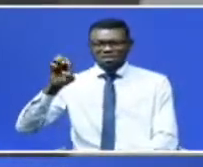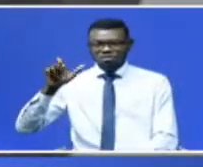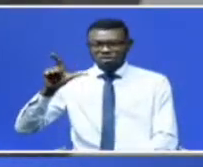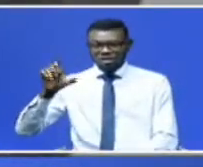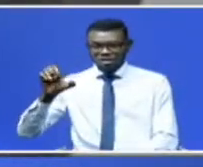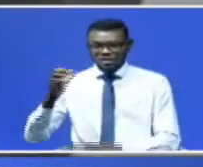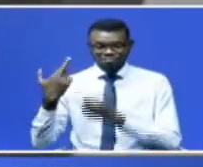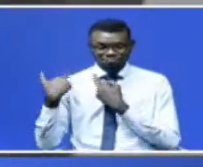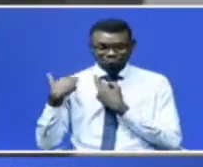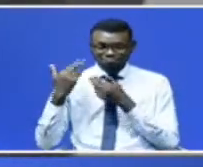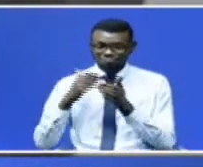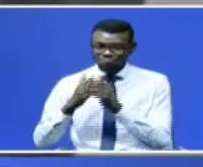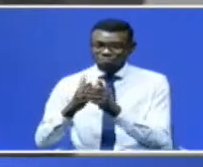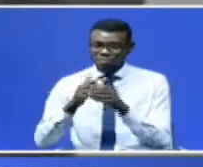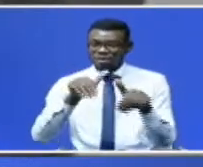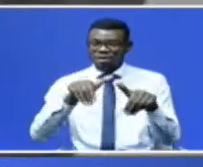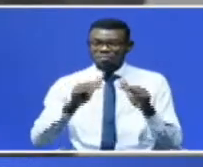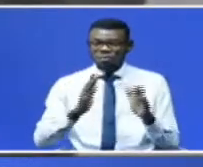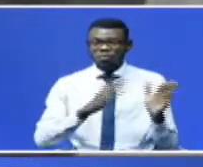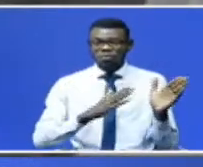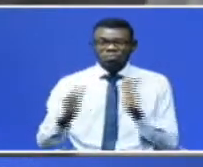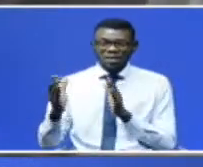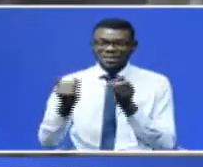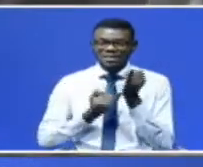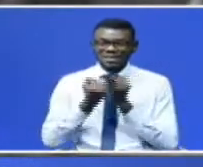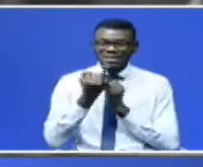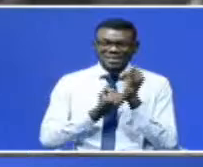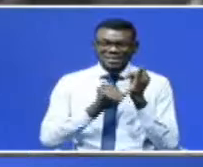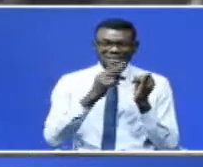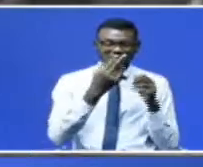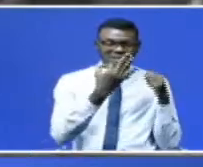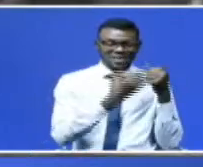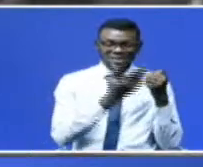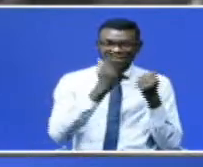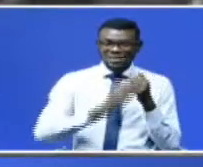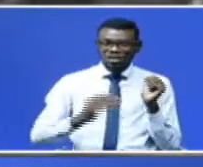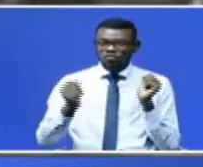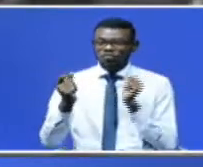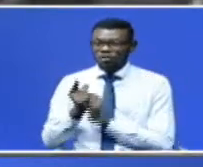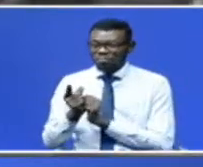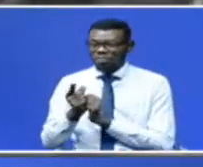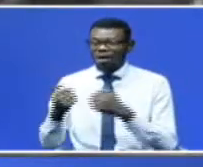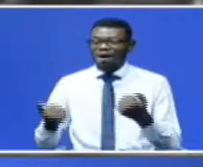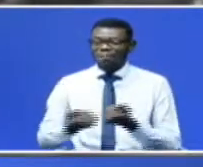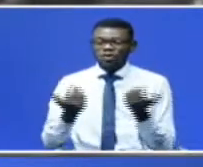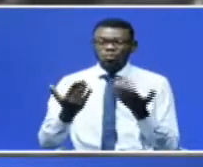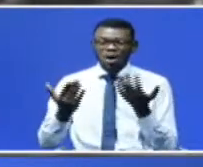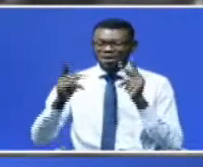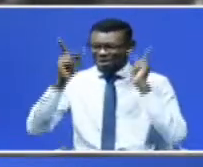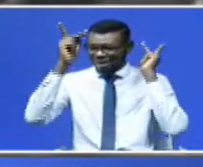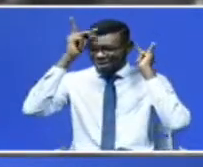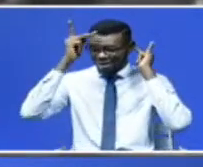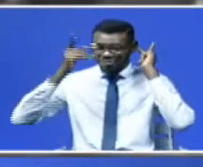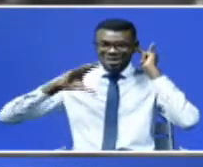burial has been scheduled for Saturday, November 28th, in Matungu constituency, Kakamega